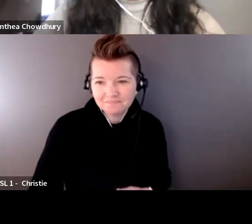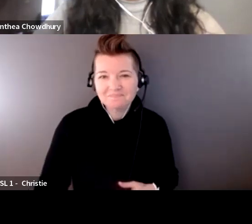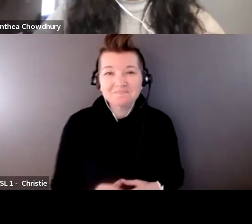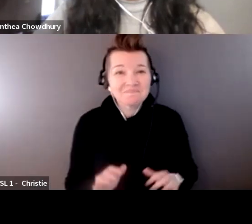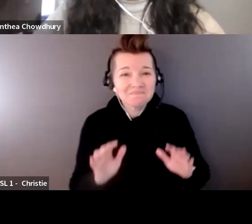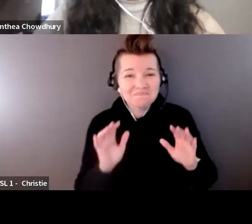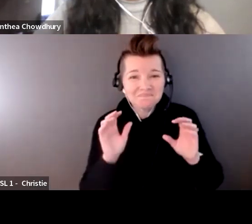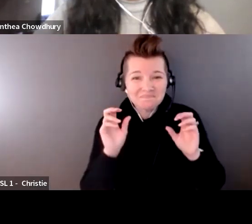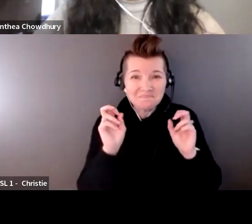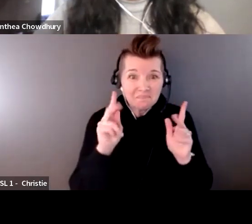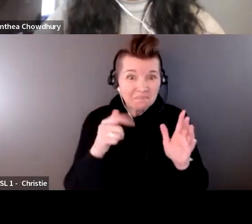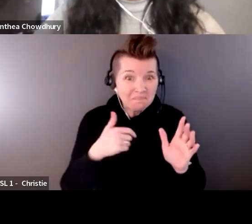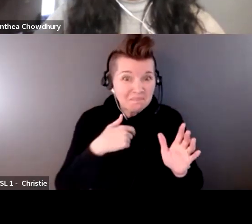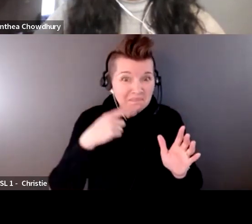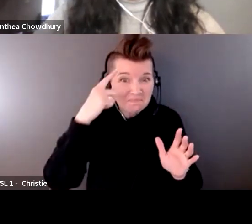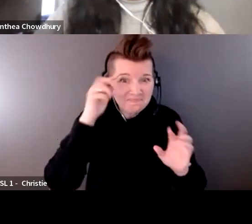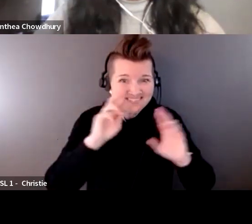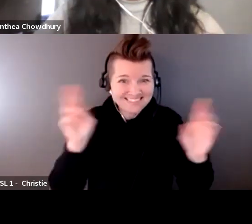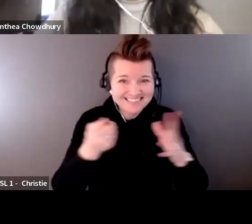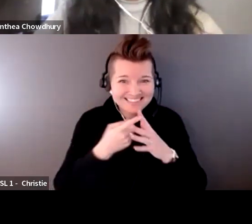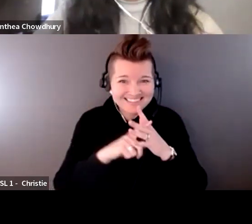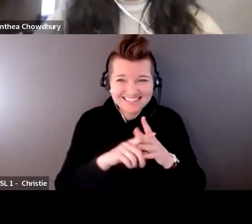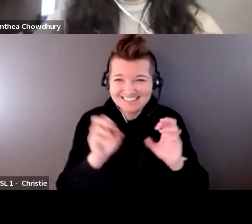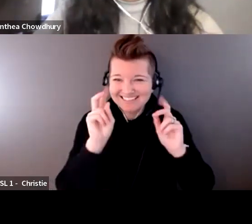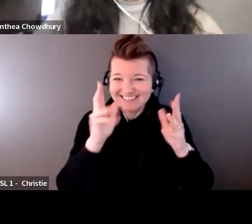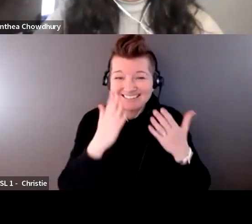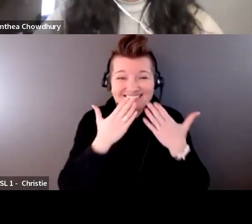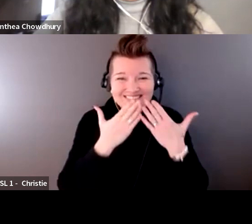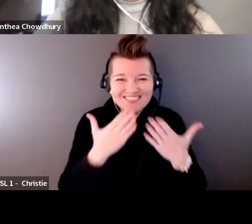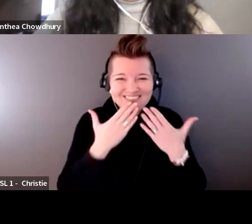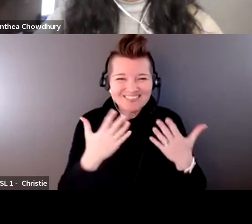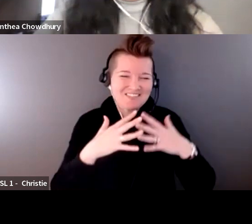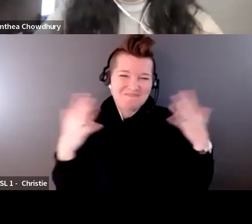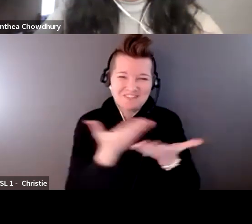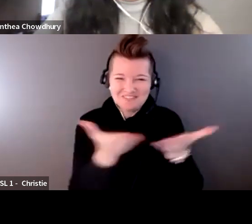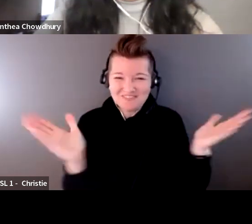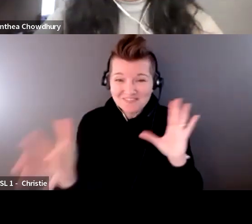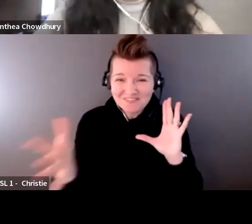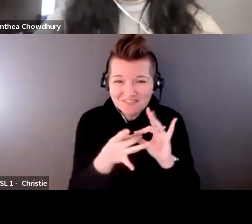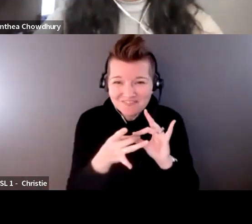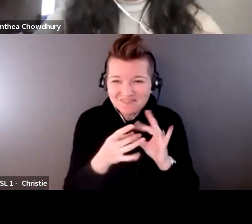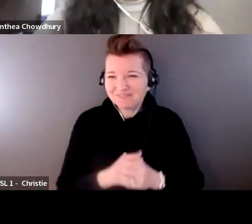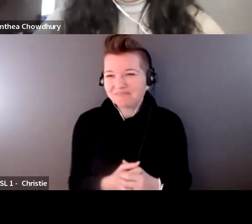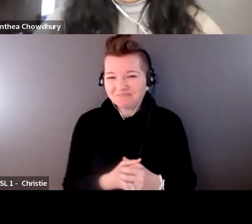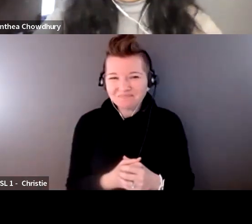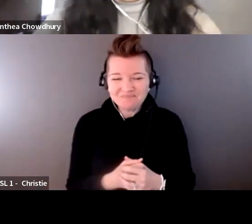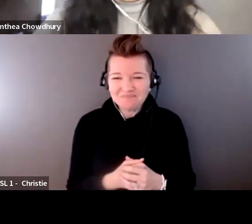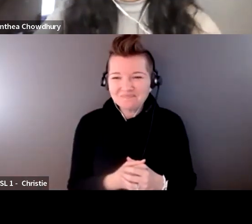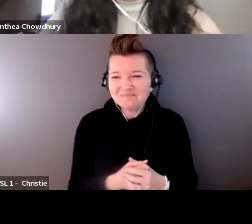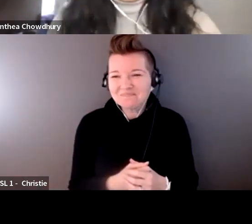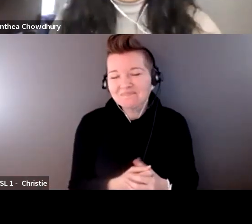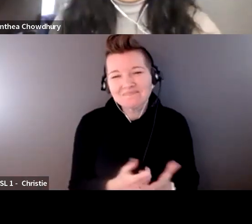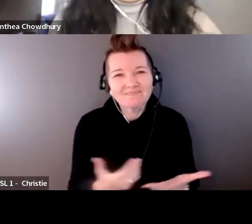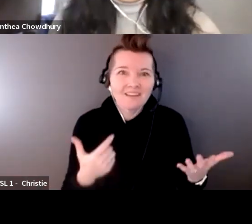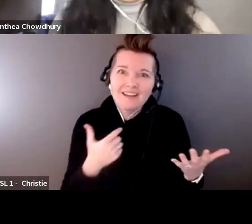I just wanted to thank everybody for coming into the session. I'm really looking